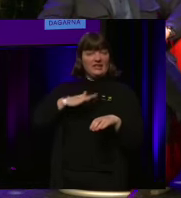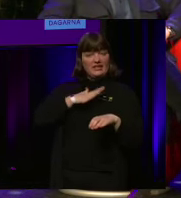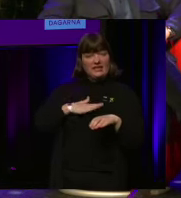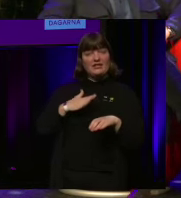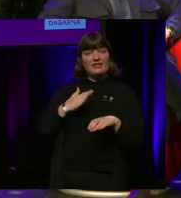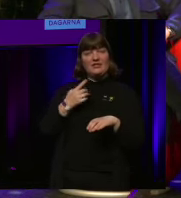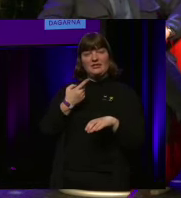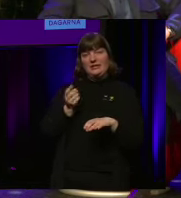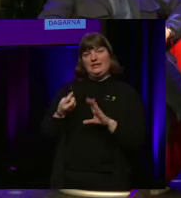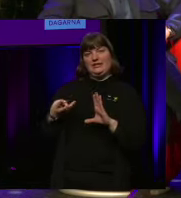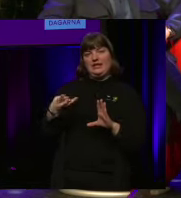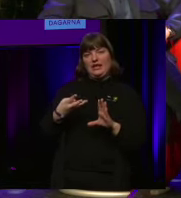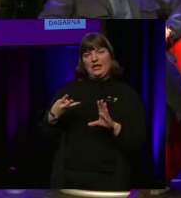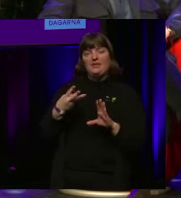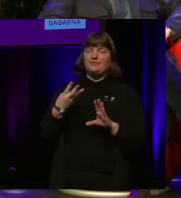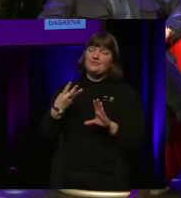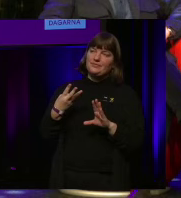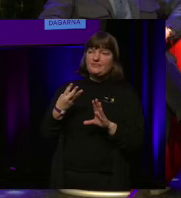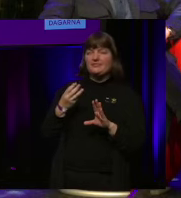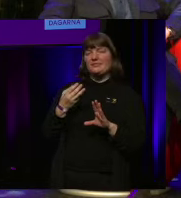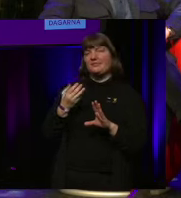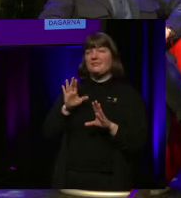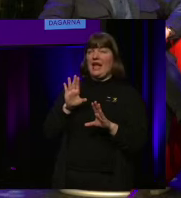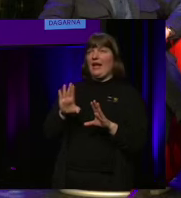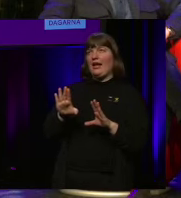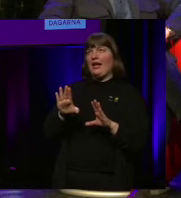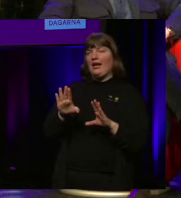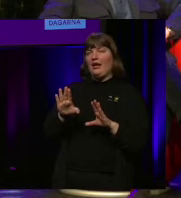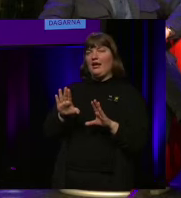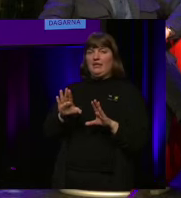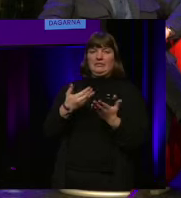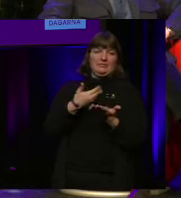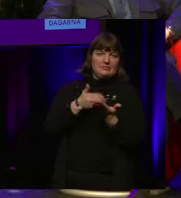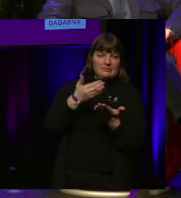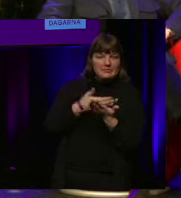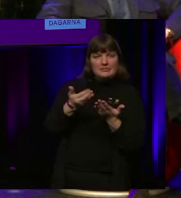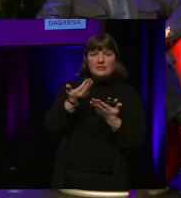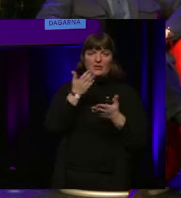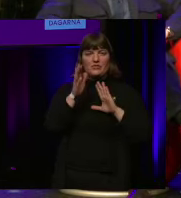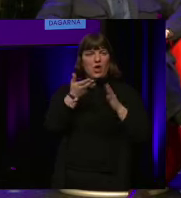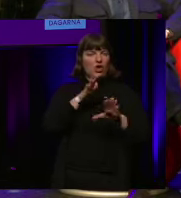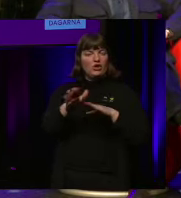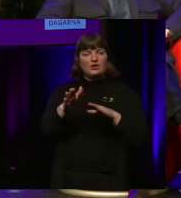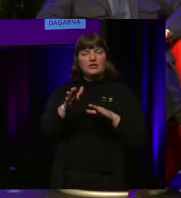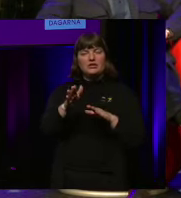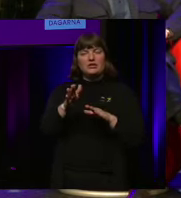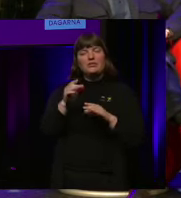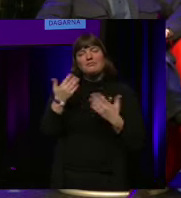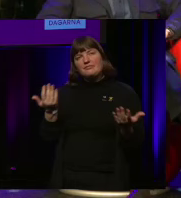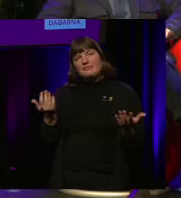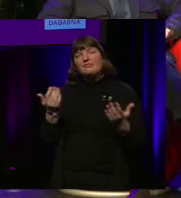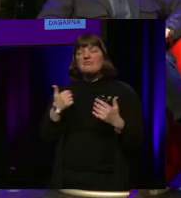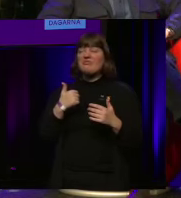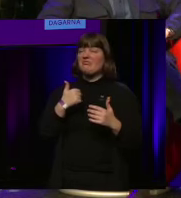you, because I think of your interventions here as kind of responses to that question. Because